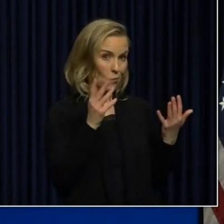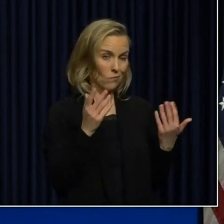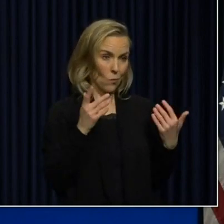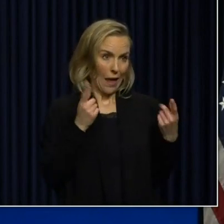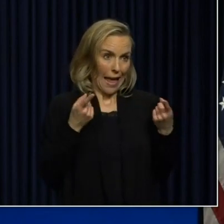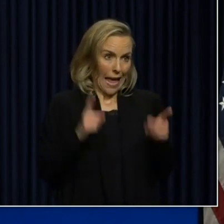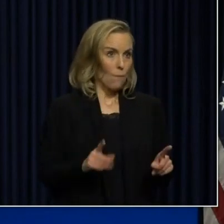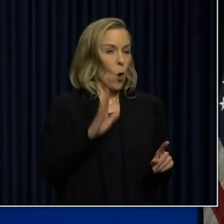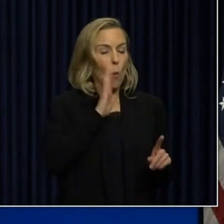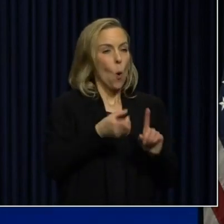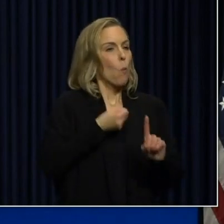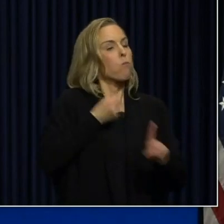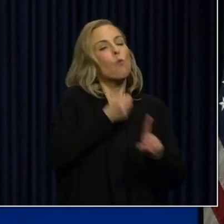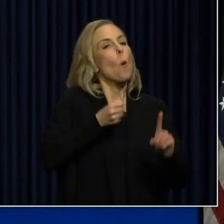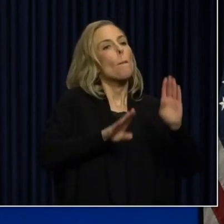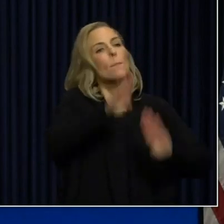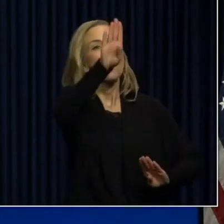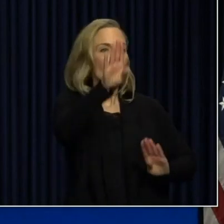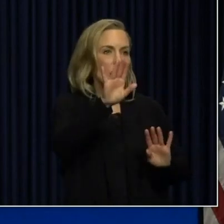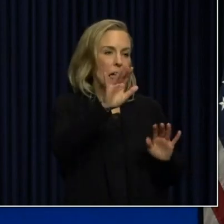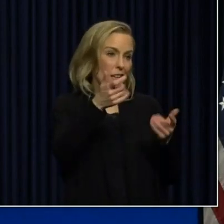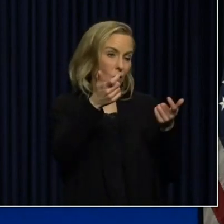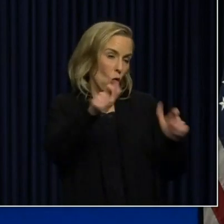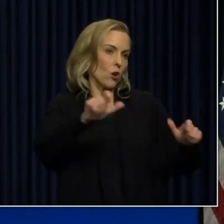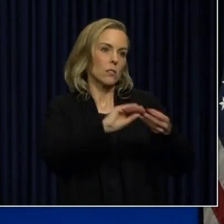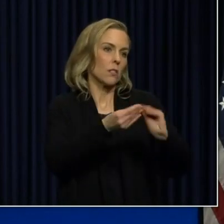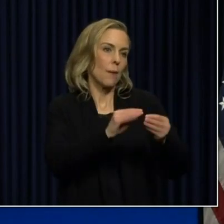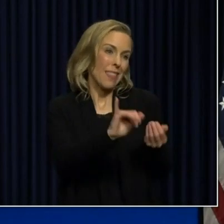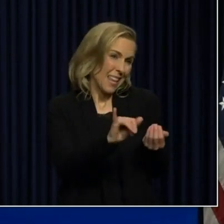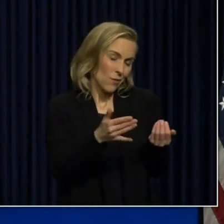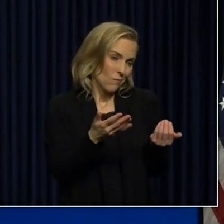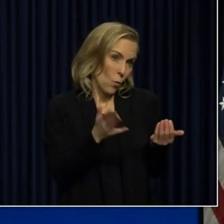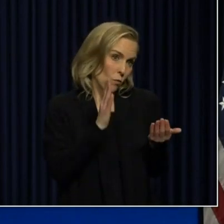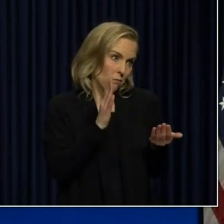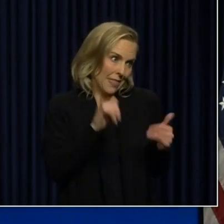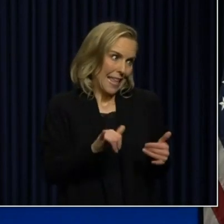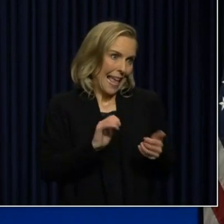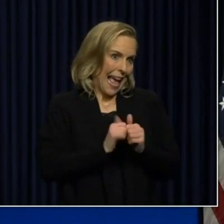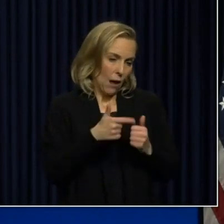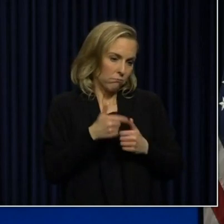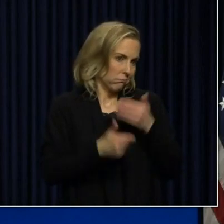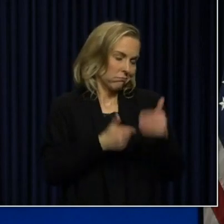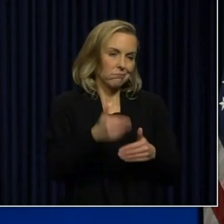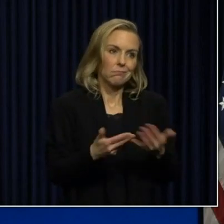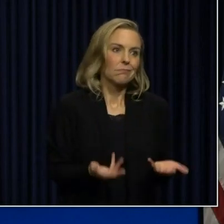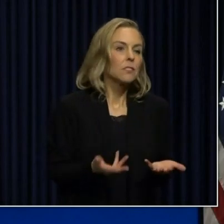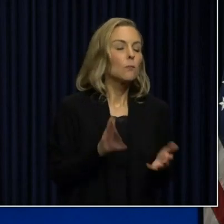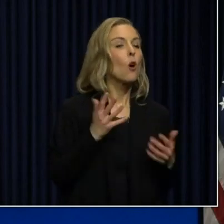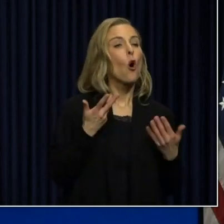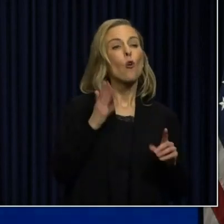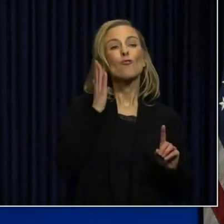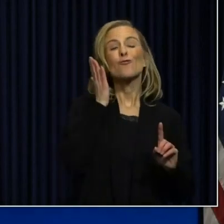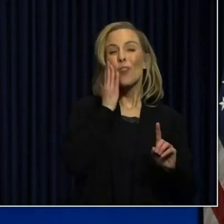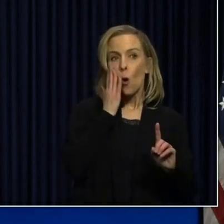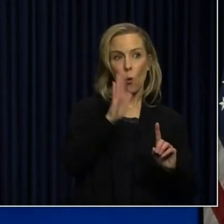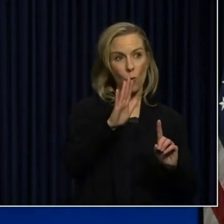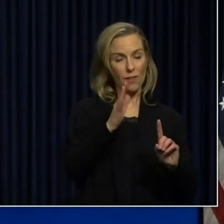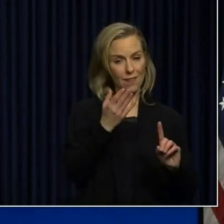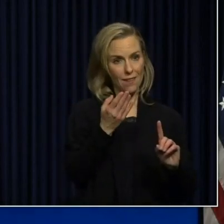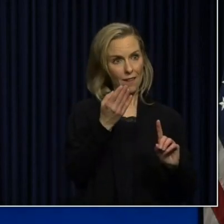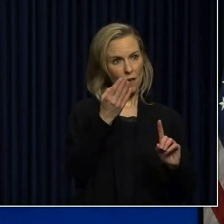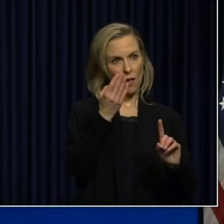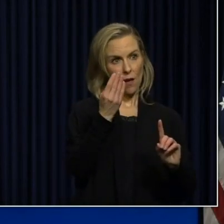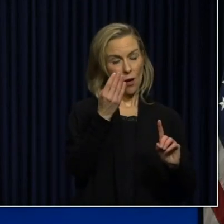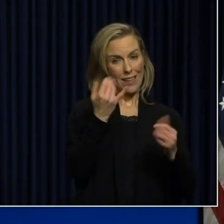have the largest number of cases. That's the way that this works. But also know that we're not in the 14 days